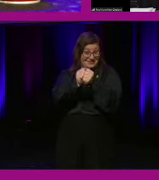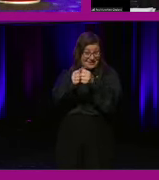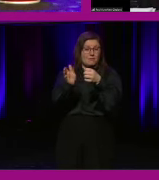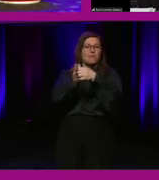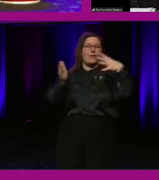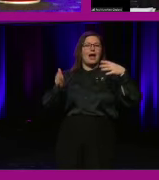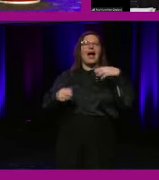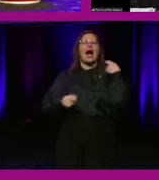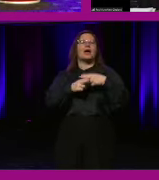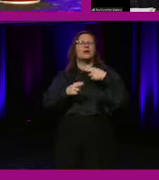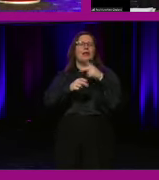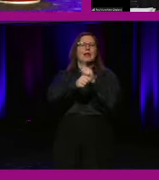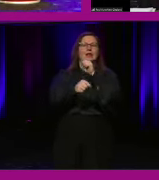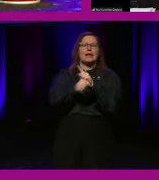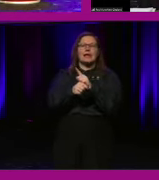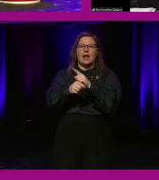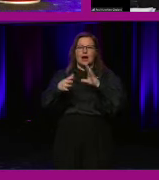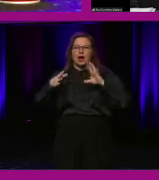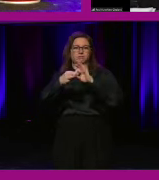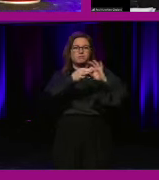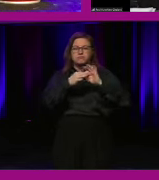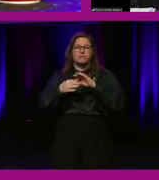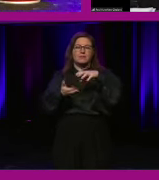current and rich